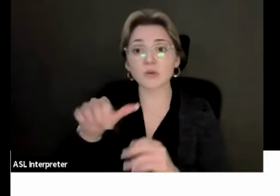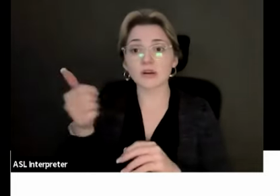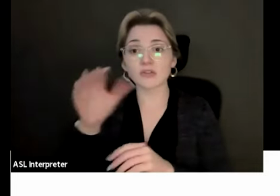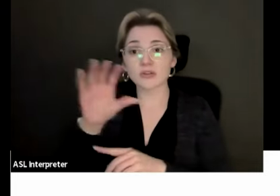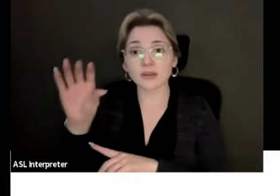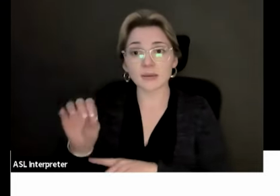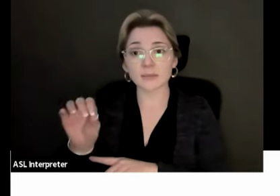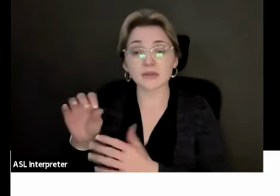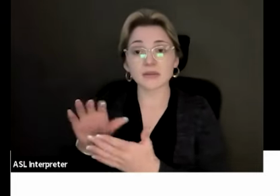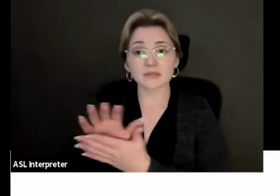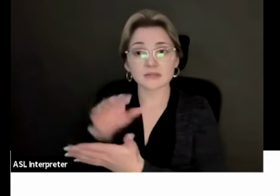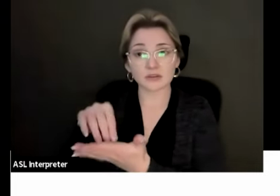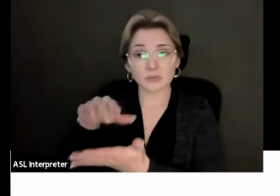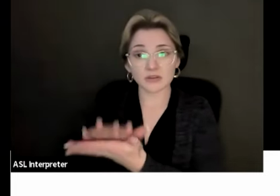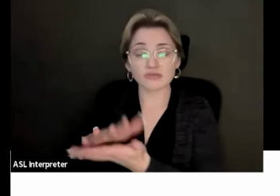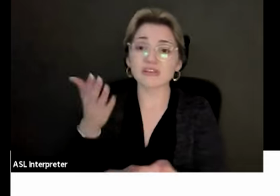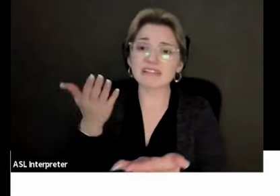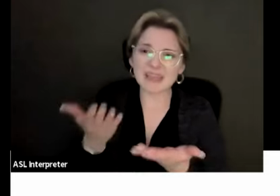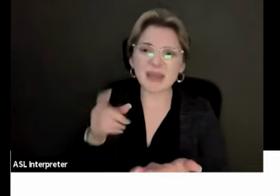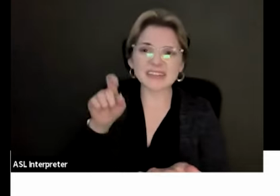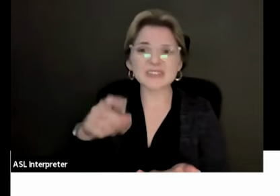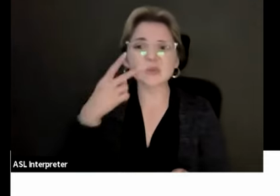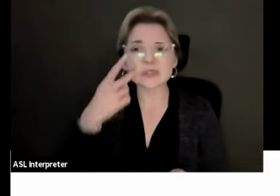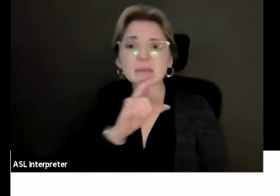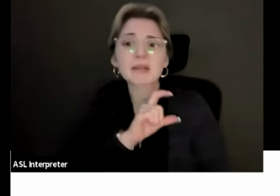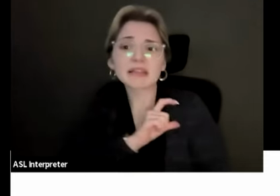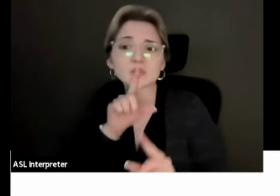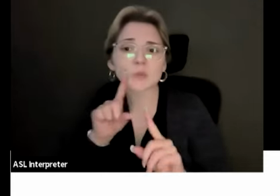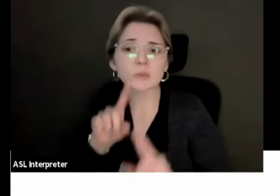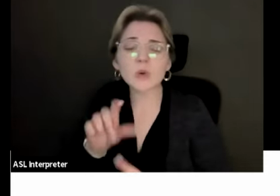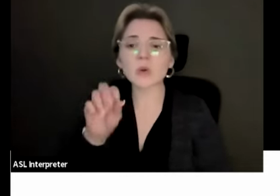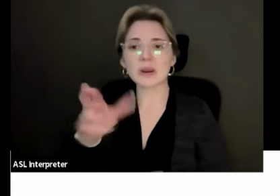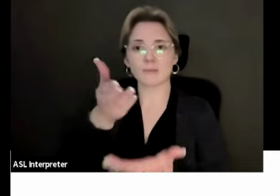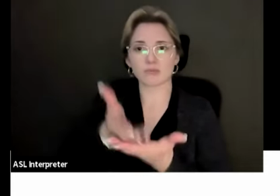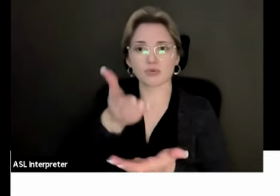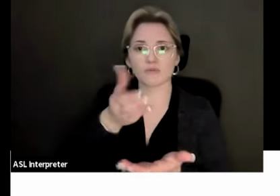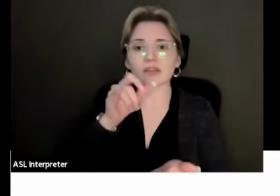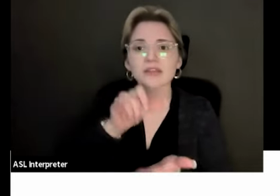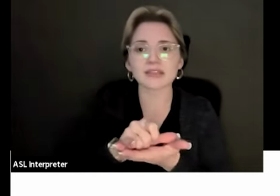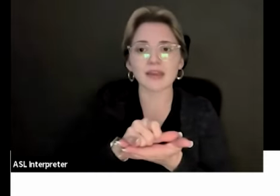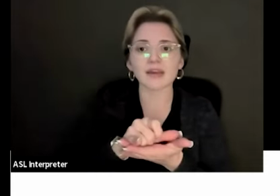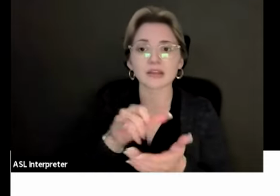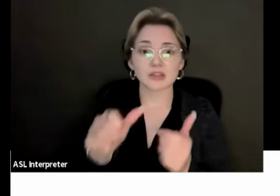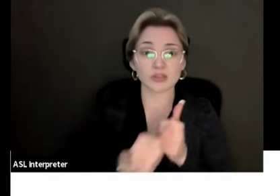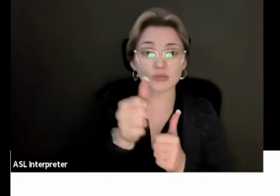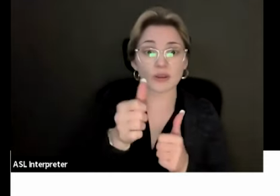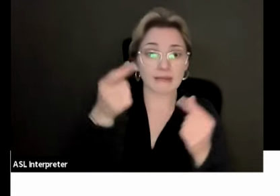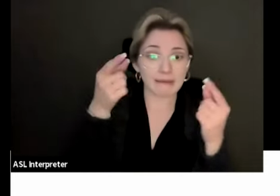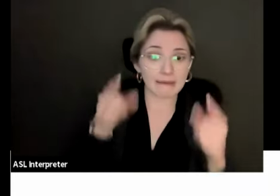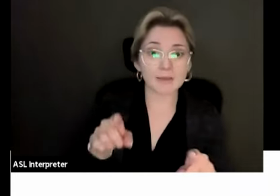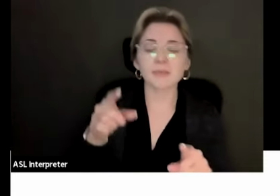it's a police report or an order of protection or something like that. They can also get a letter